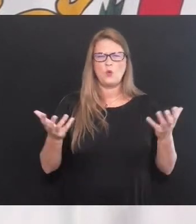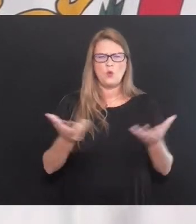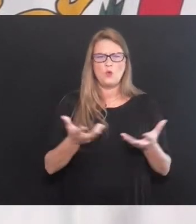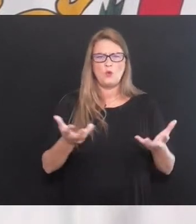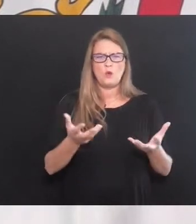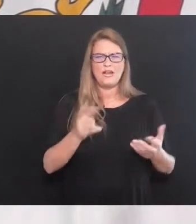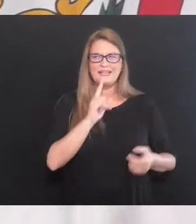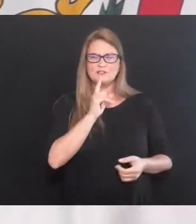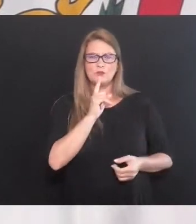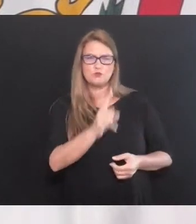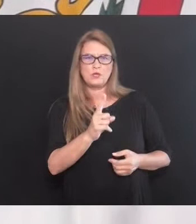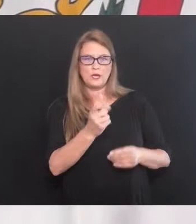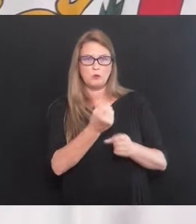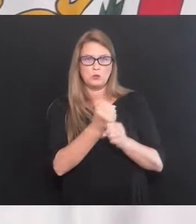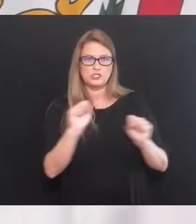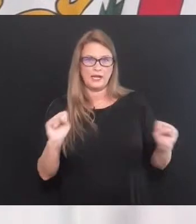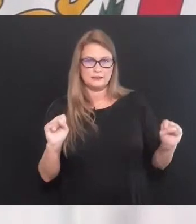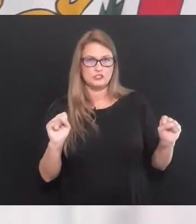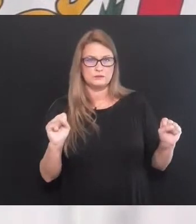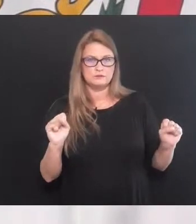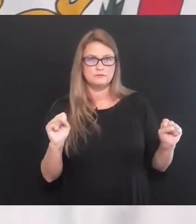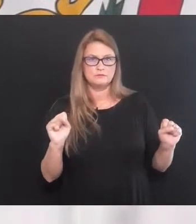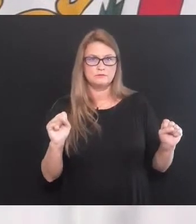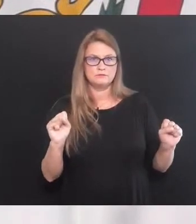about all this really about?